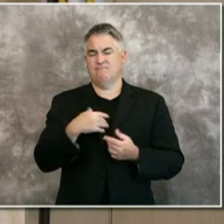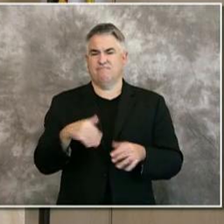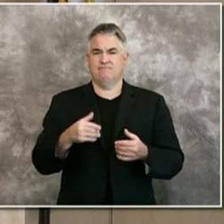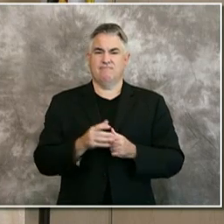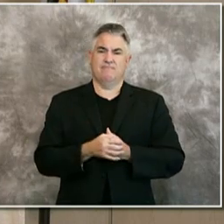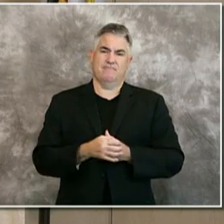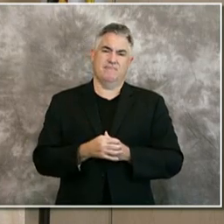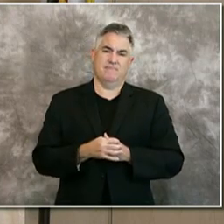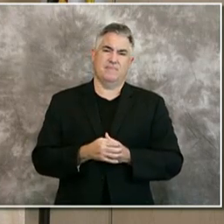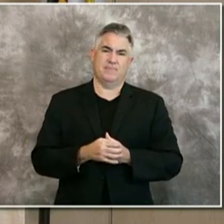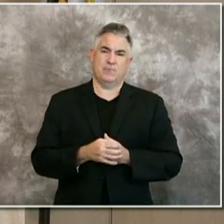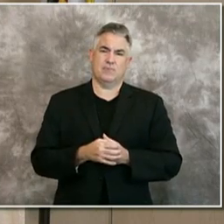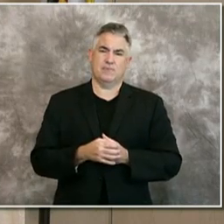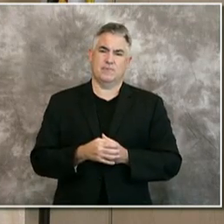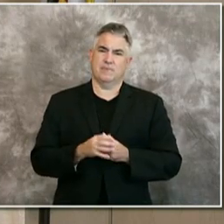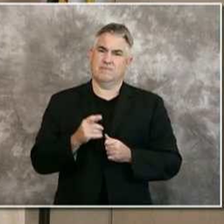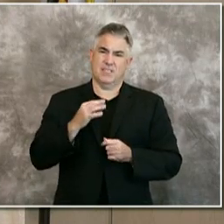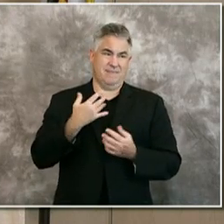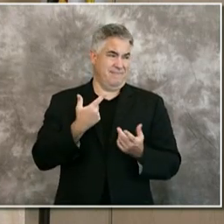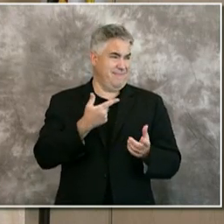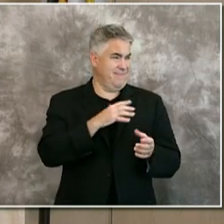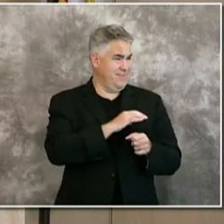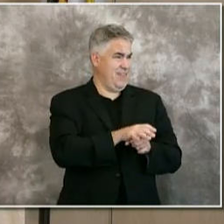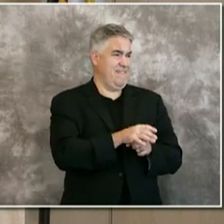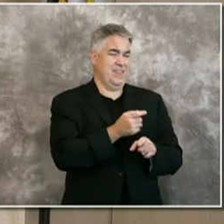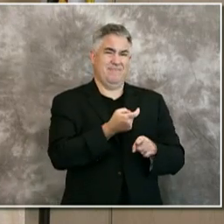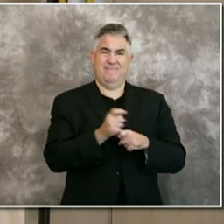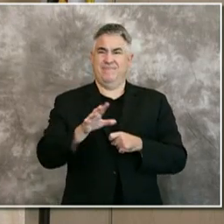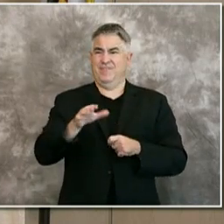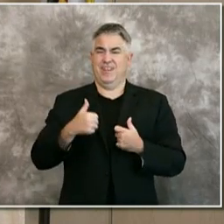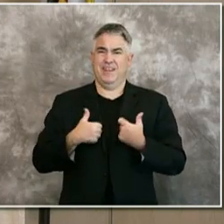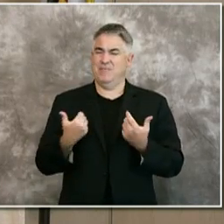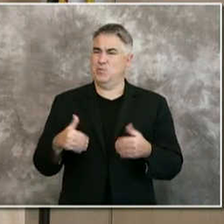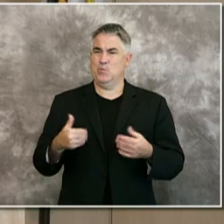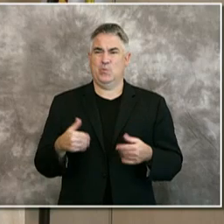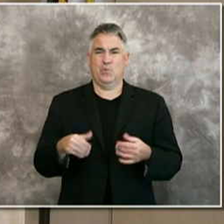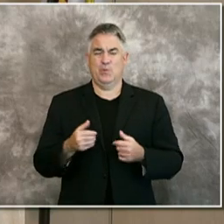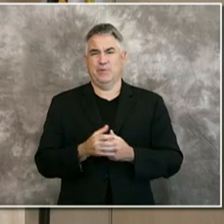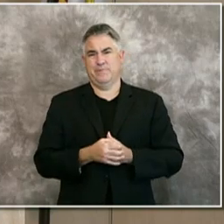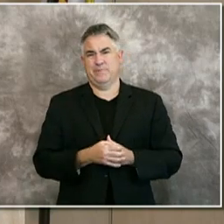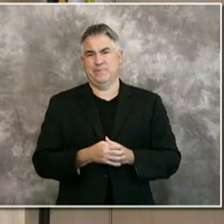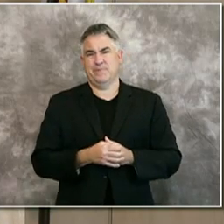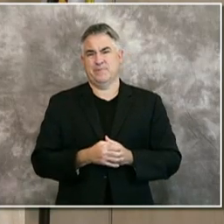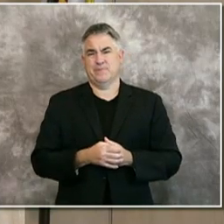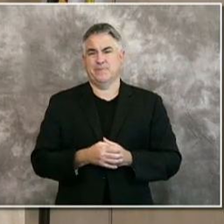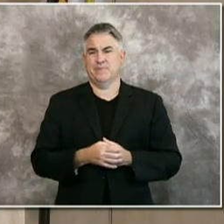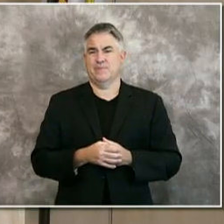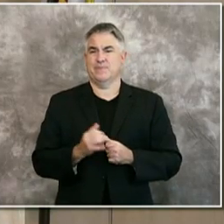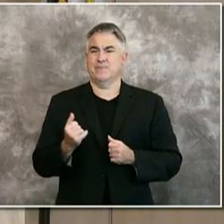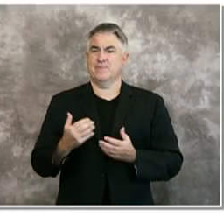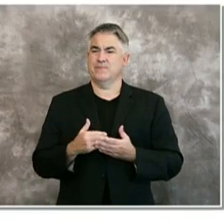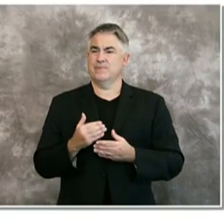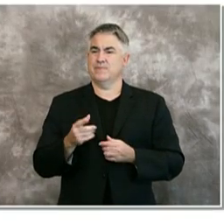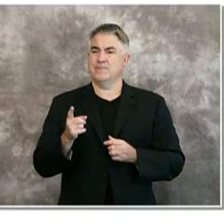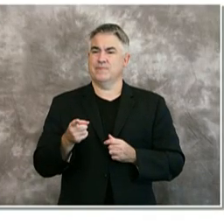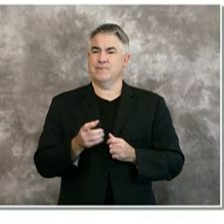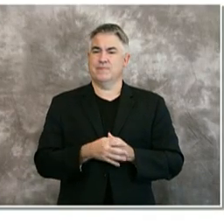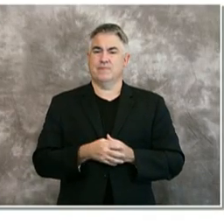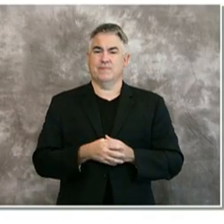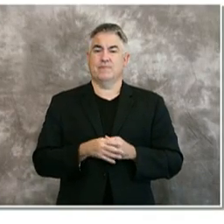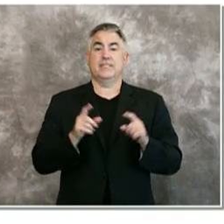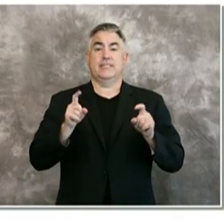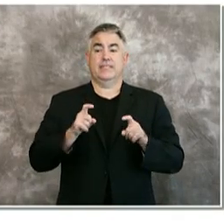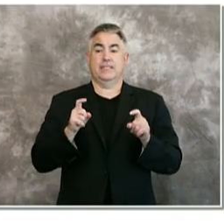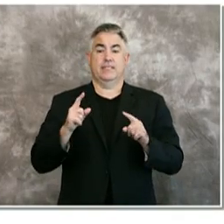have lost their lives due to COVID-19. Now, in the next set of slides, we will show test